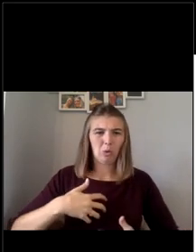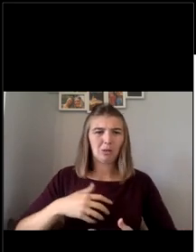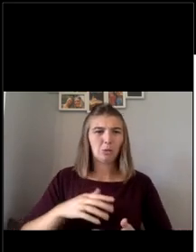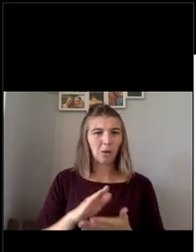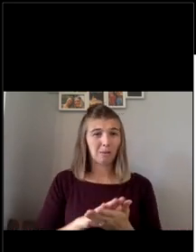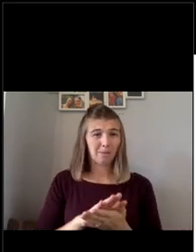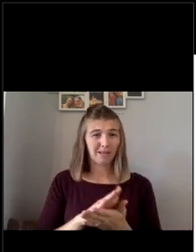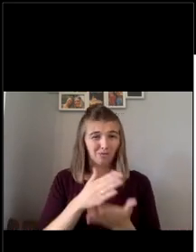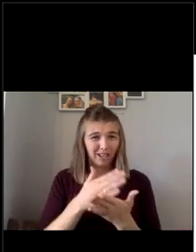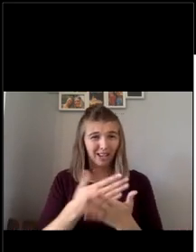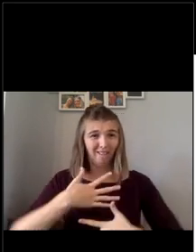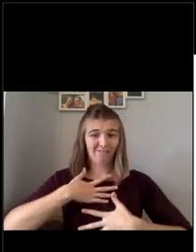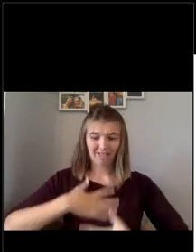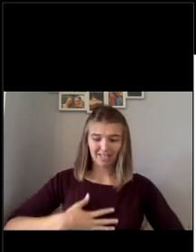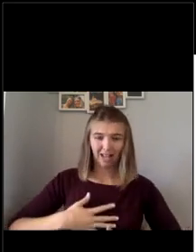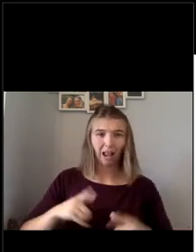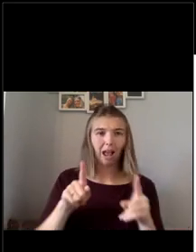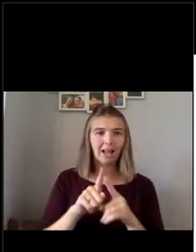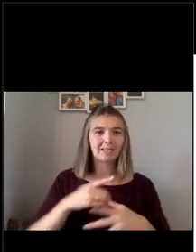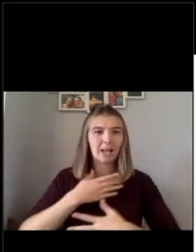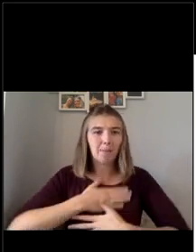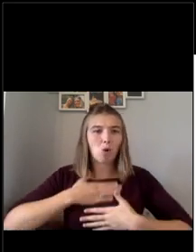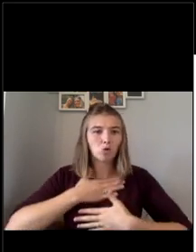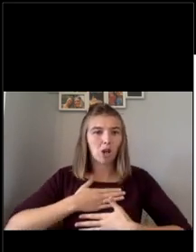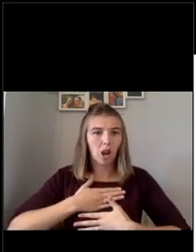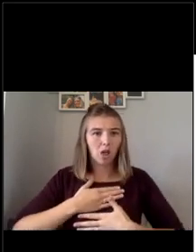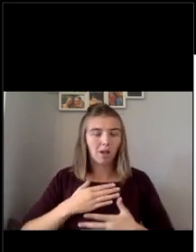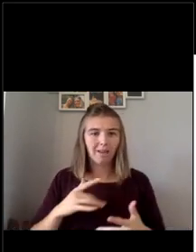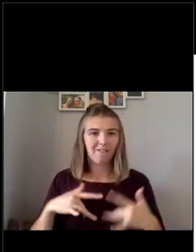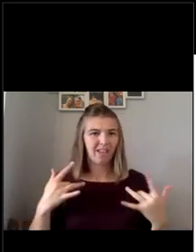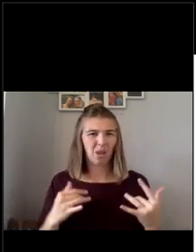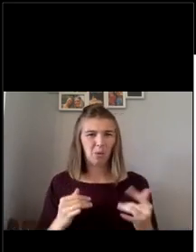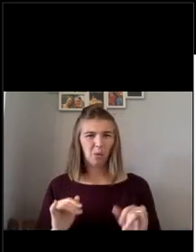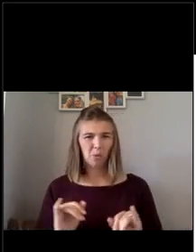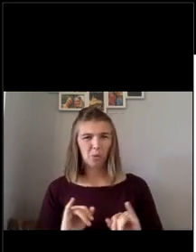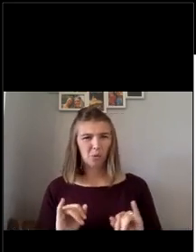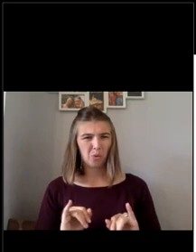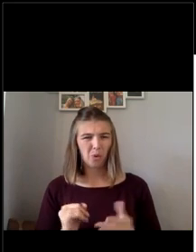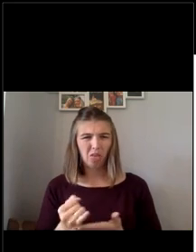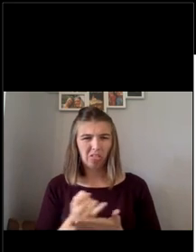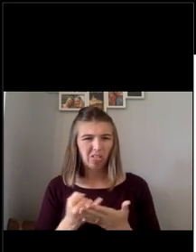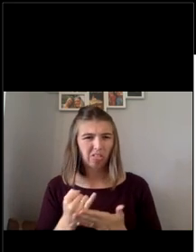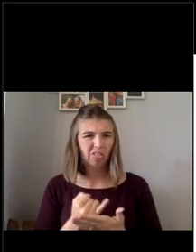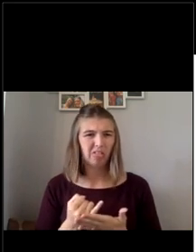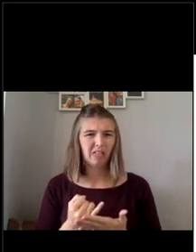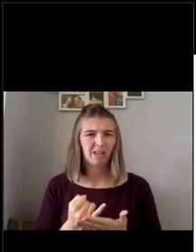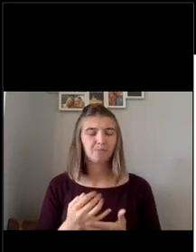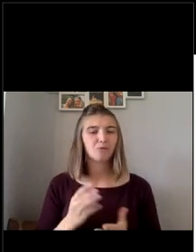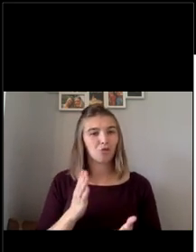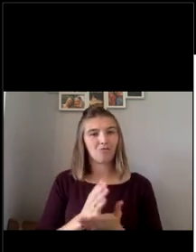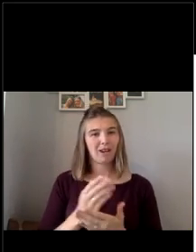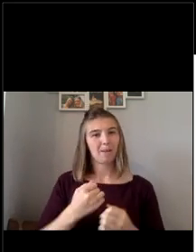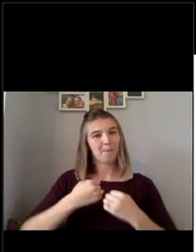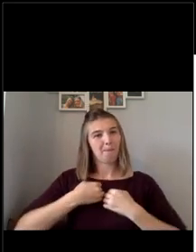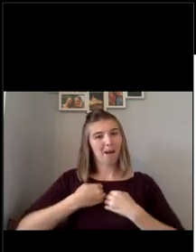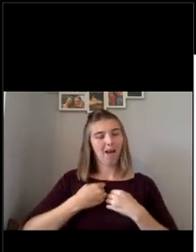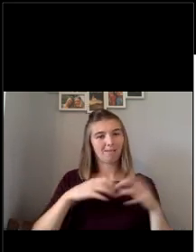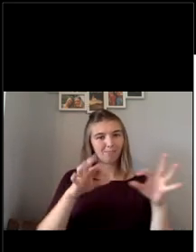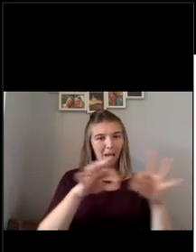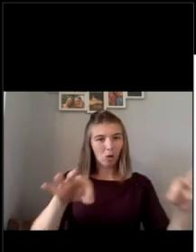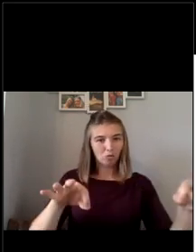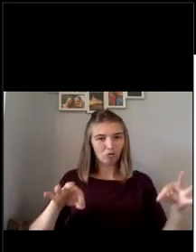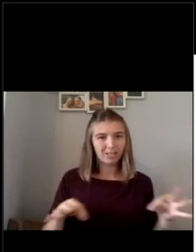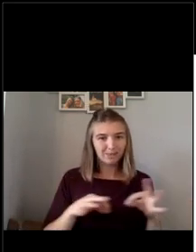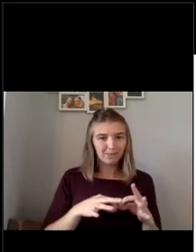emotionally unwell. So those are my restrictions. Now, on the other side, we have academia, which we